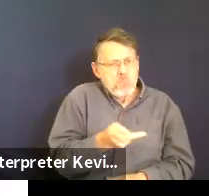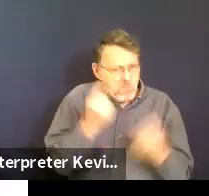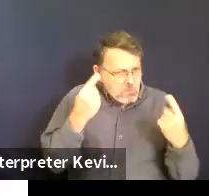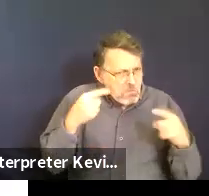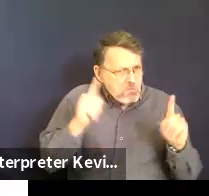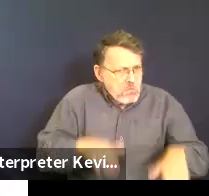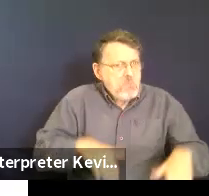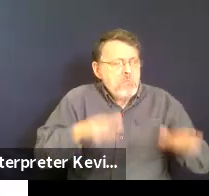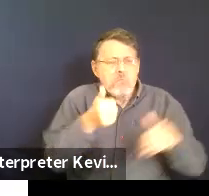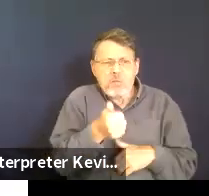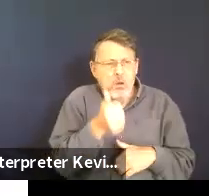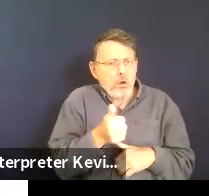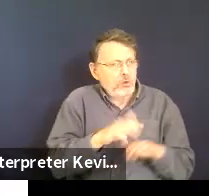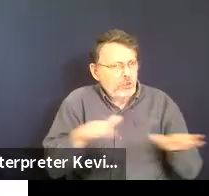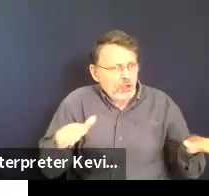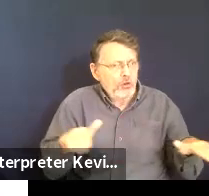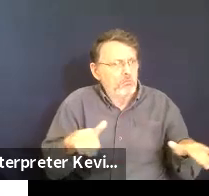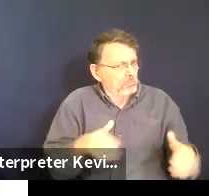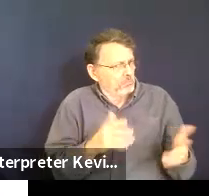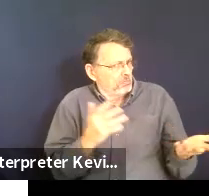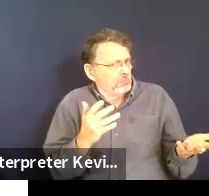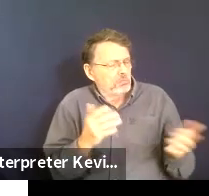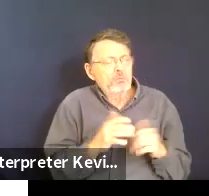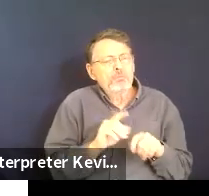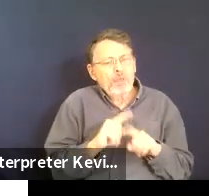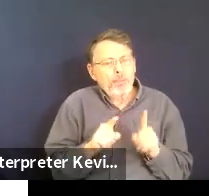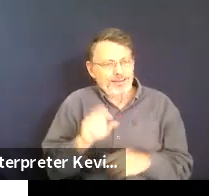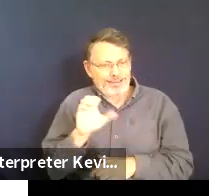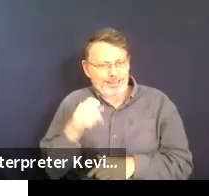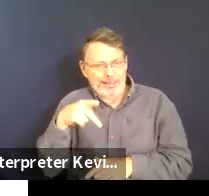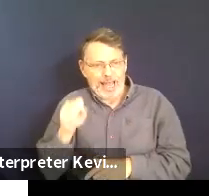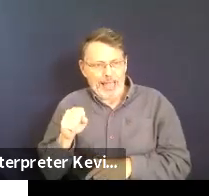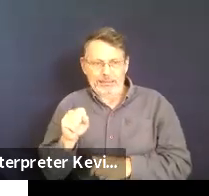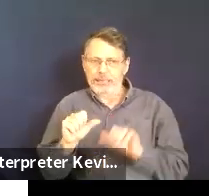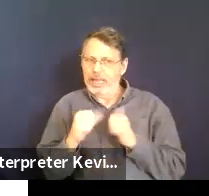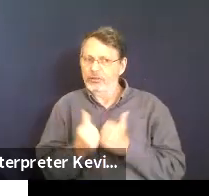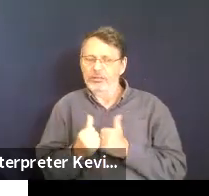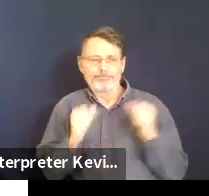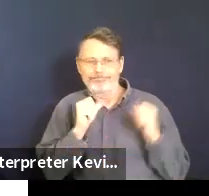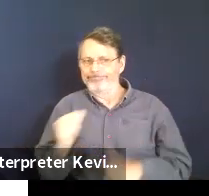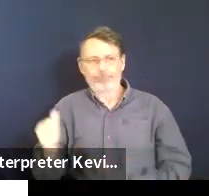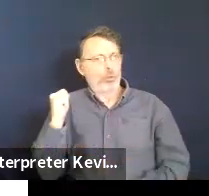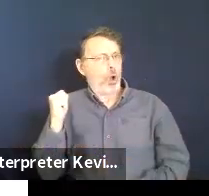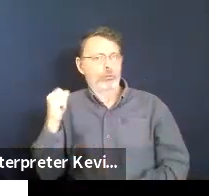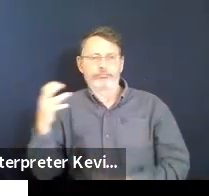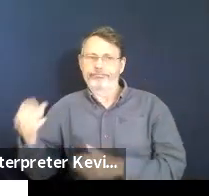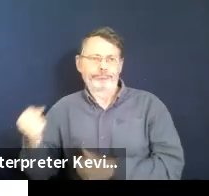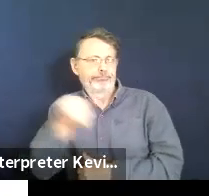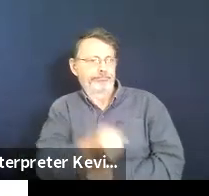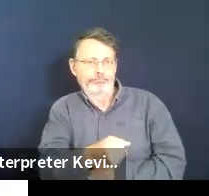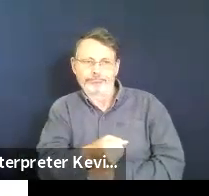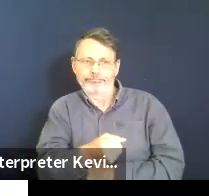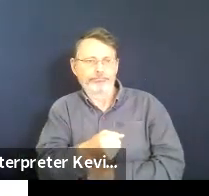raising their own children, but the Child Protective Services agency denied their request solely based on his use